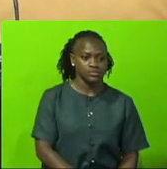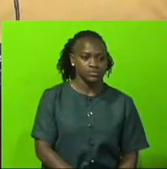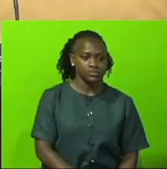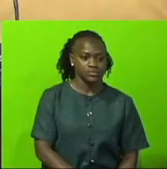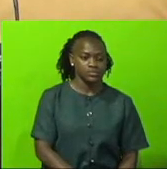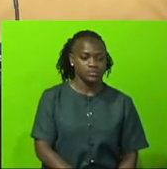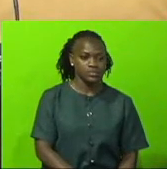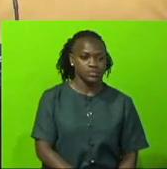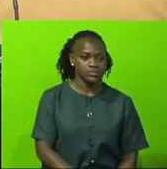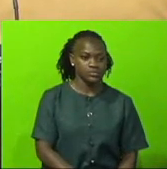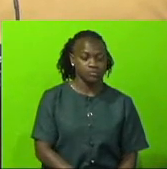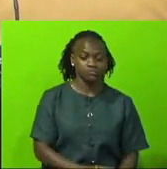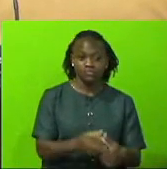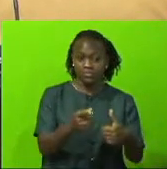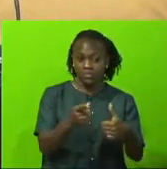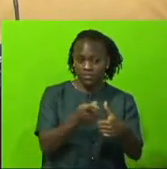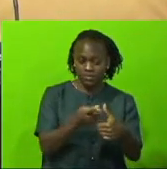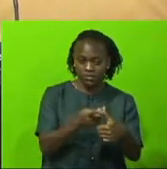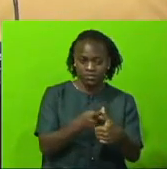First of all,